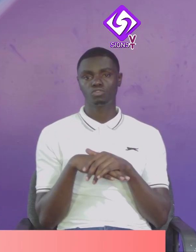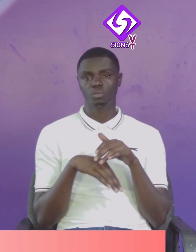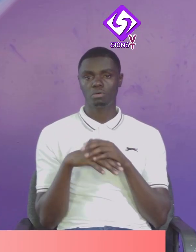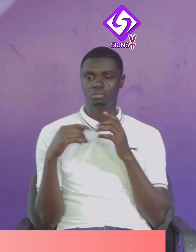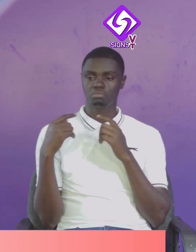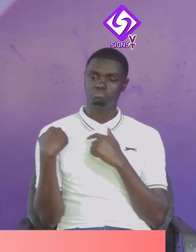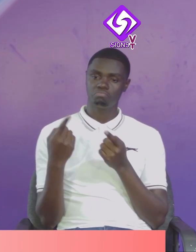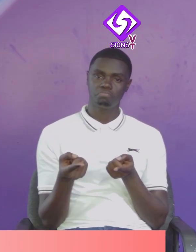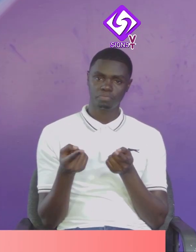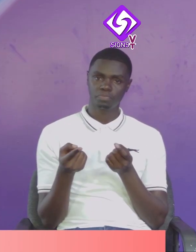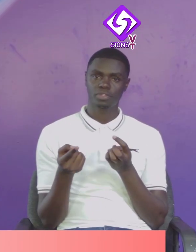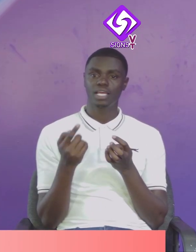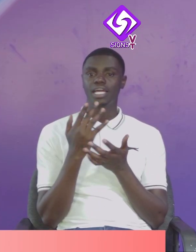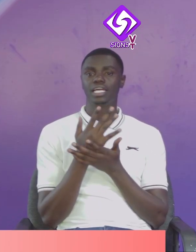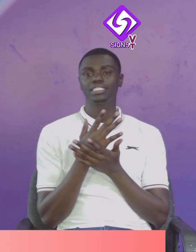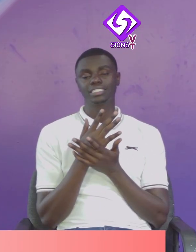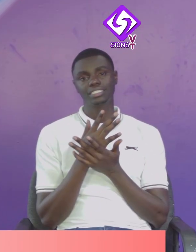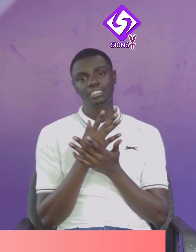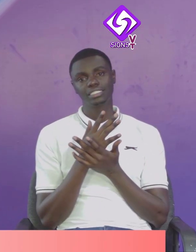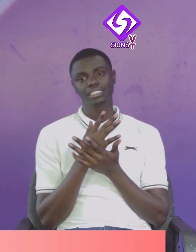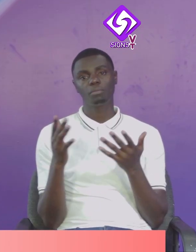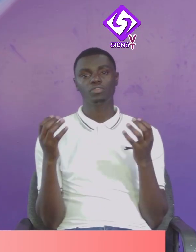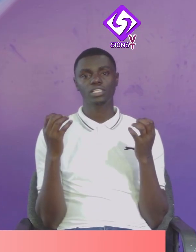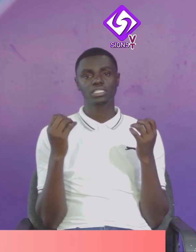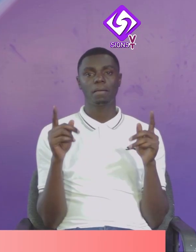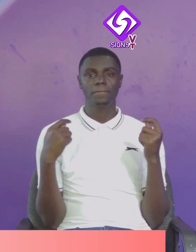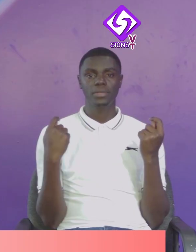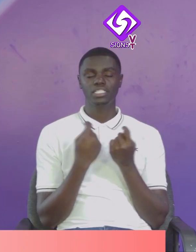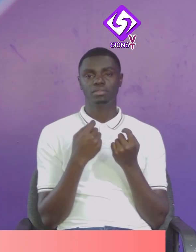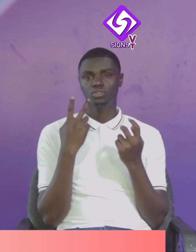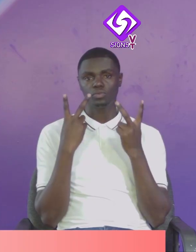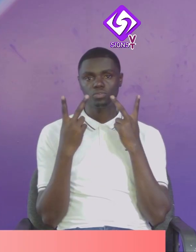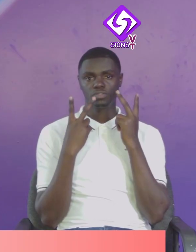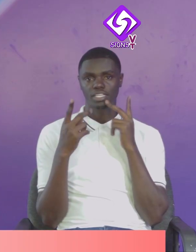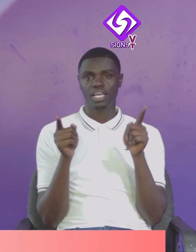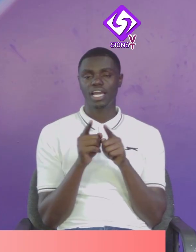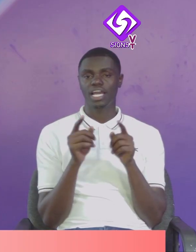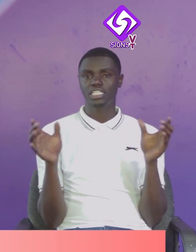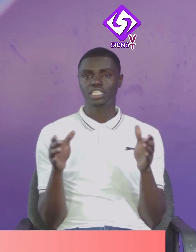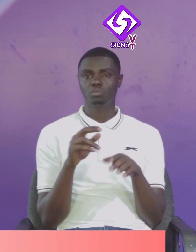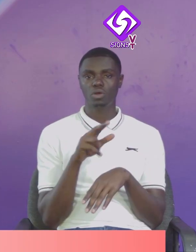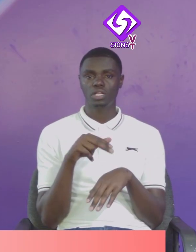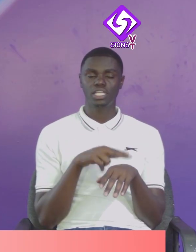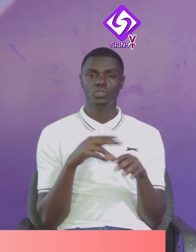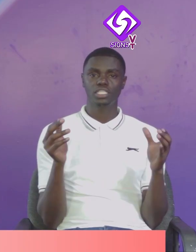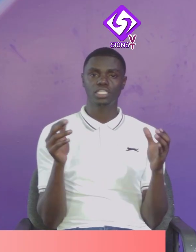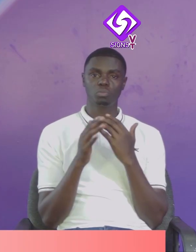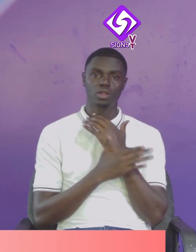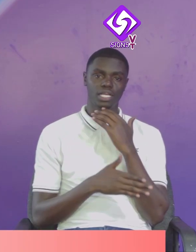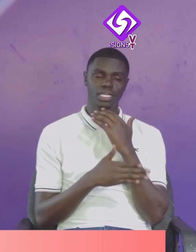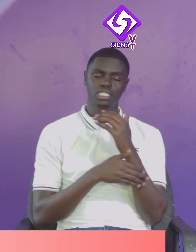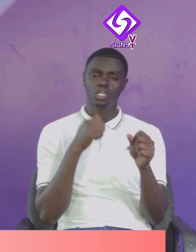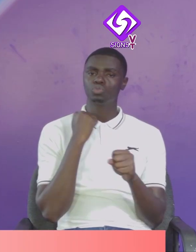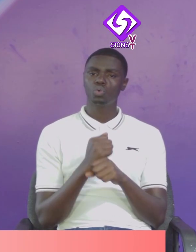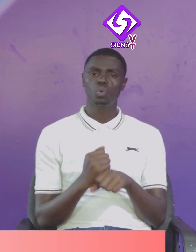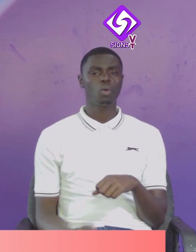that some of these many teams that have been seen as small nations, small countries, are doing so